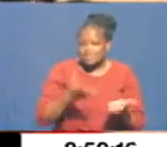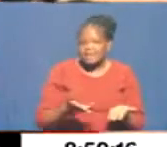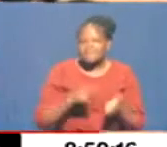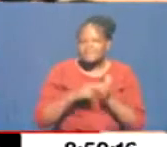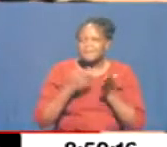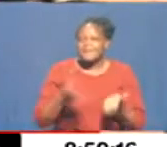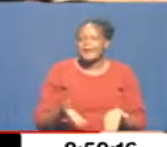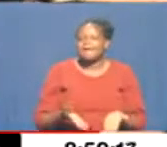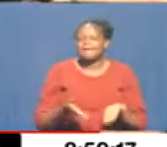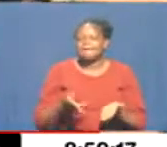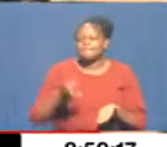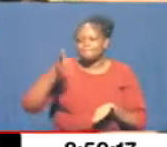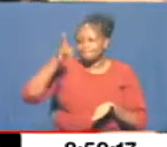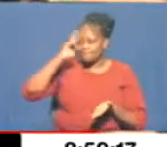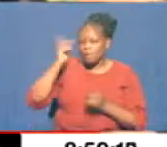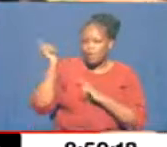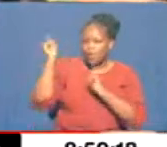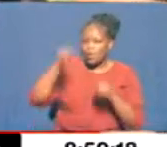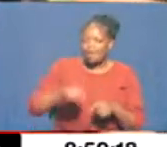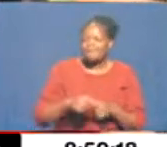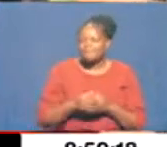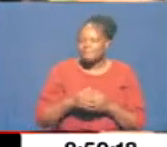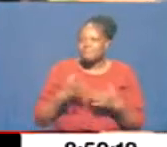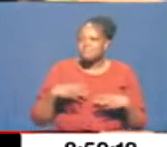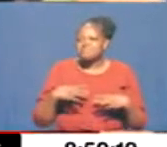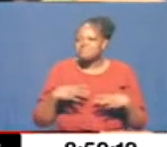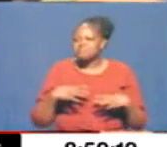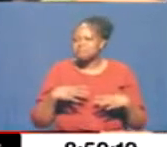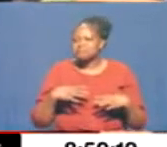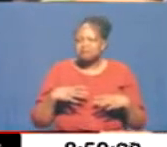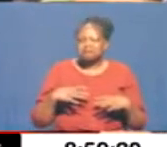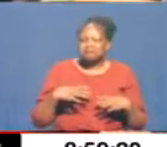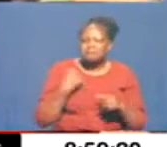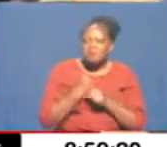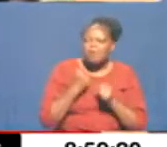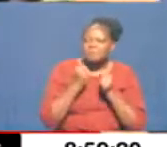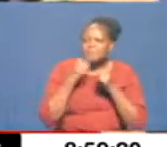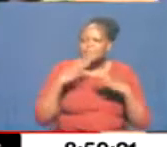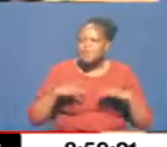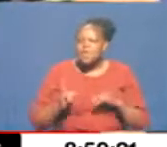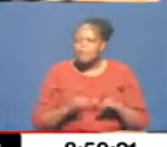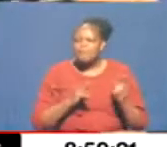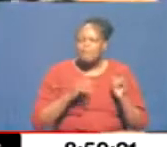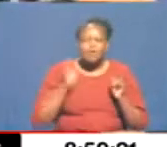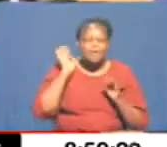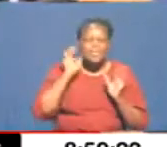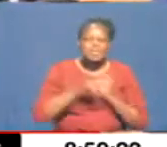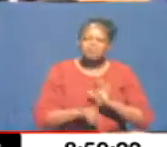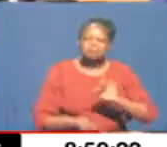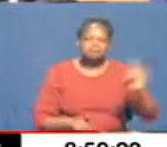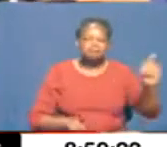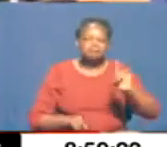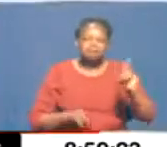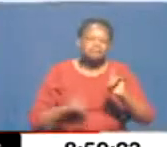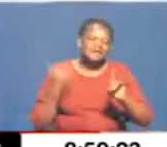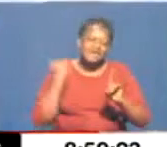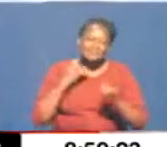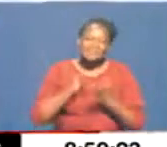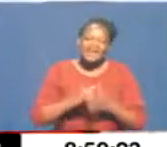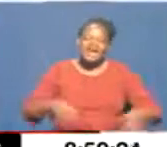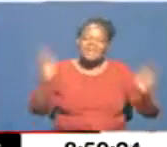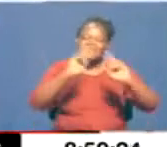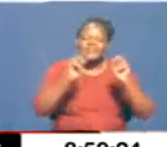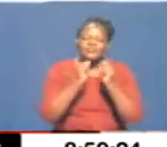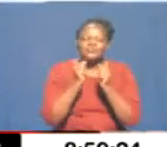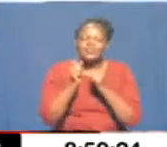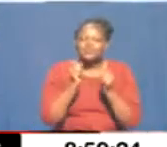maafisa wakikuja hapa, hawaji kwamba wanakuja kudeal na civilian population ambao wanatii sheria. Wanakuja na kudeal na criminals ambao wako tayari kupigana na serikali.